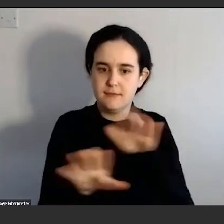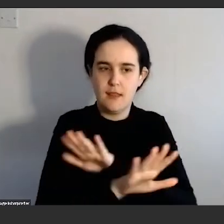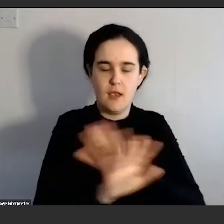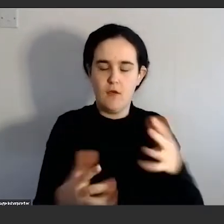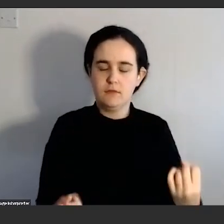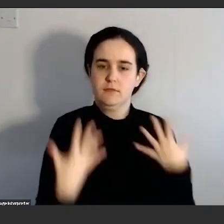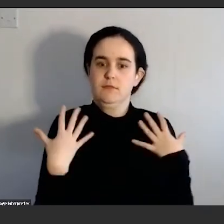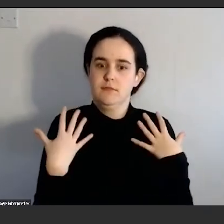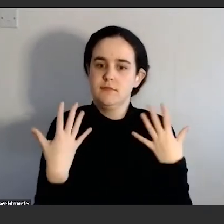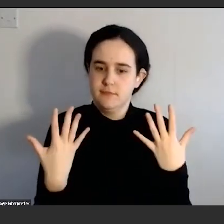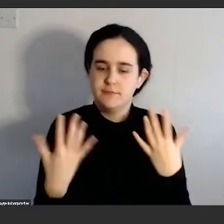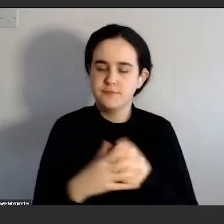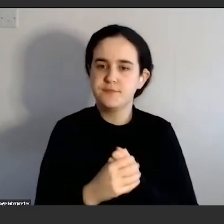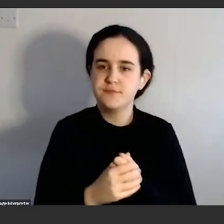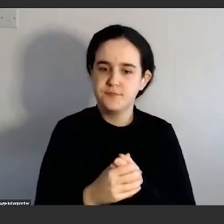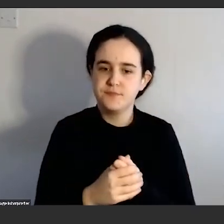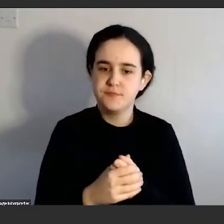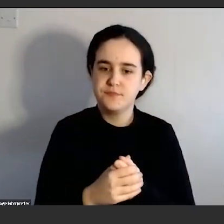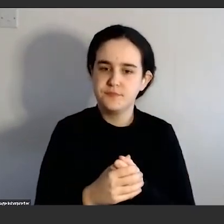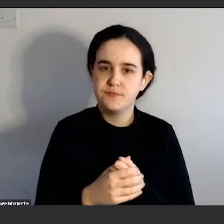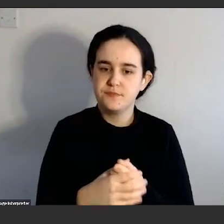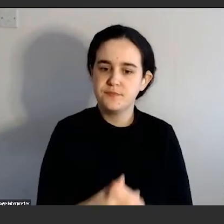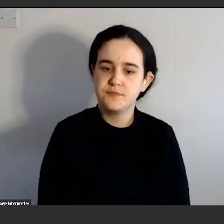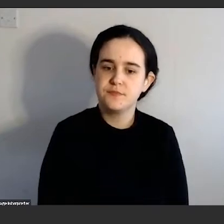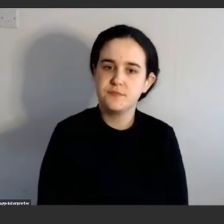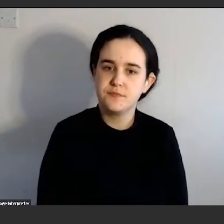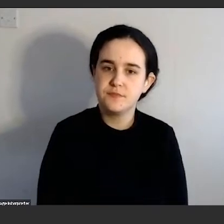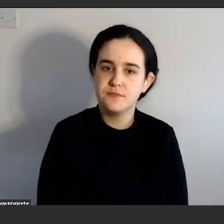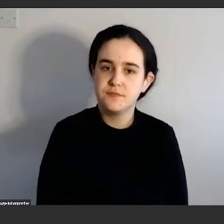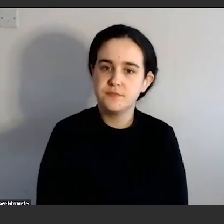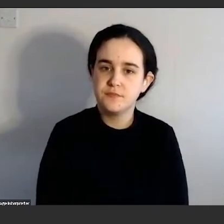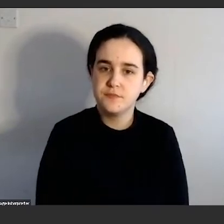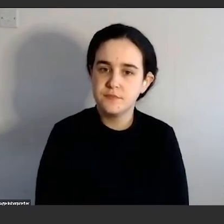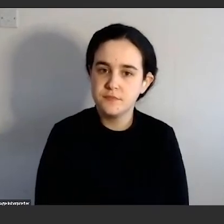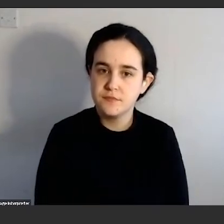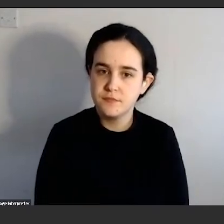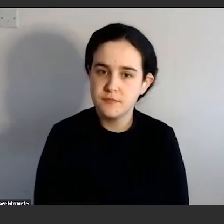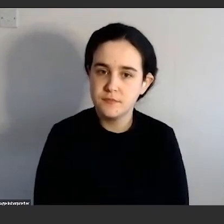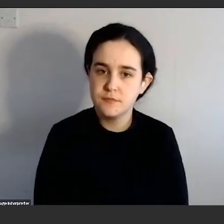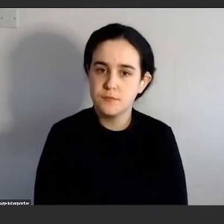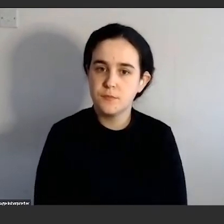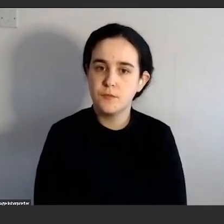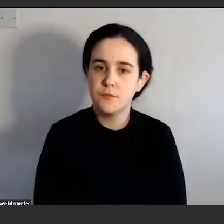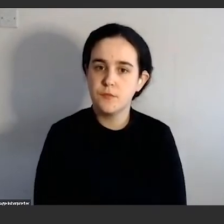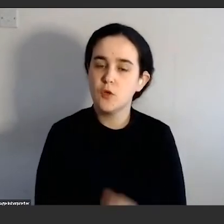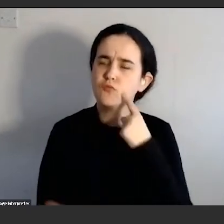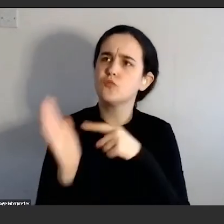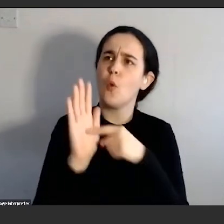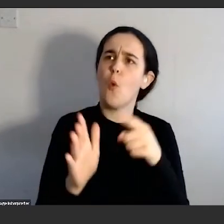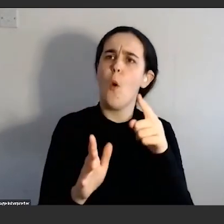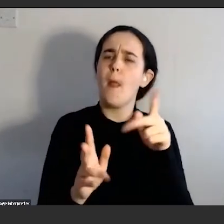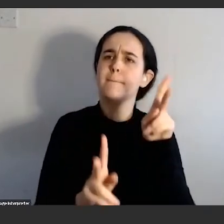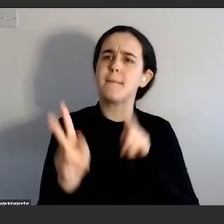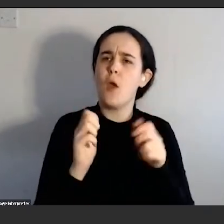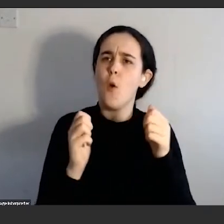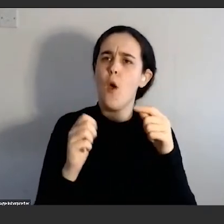for everybody who has a disability, who wants to be truly included. It's just listen to us, pay attention